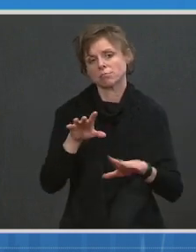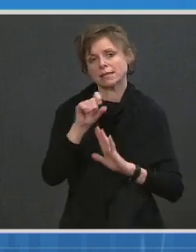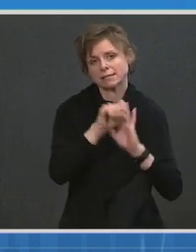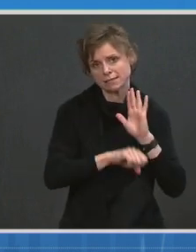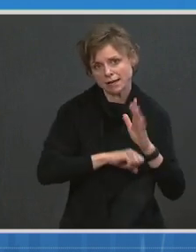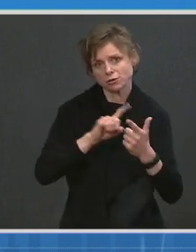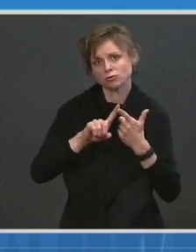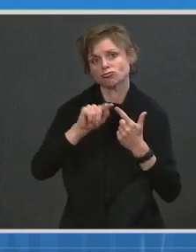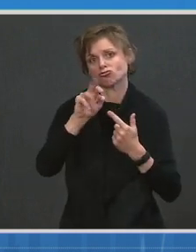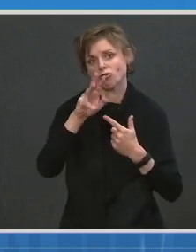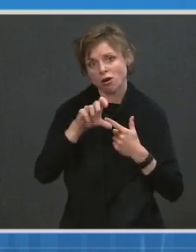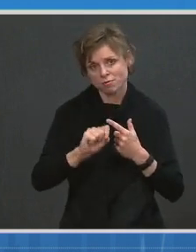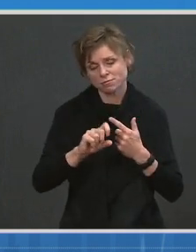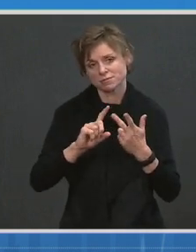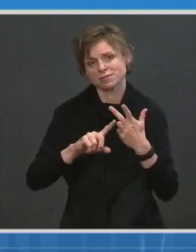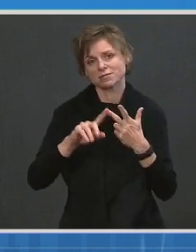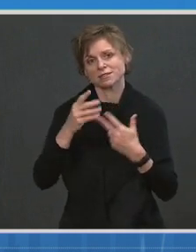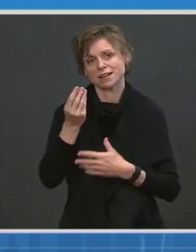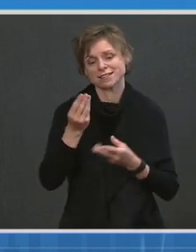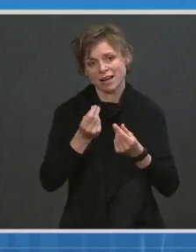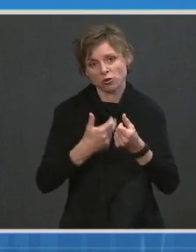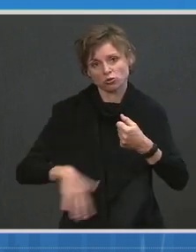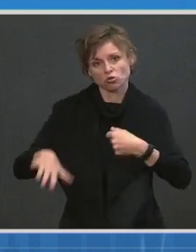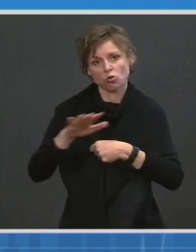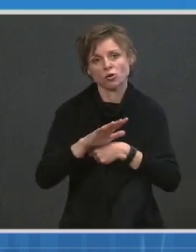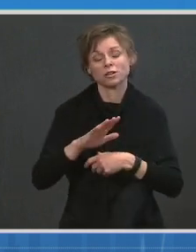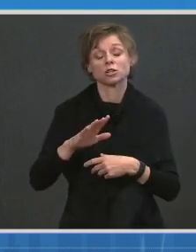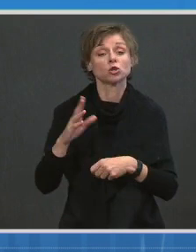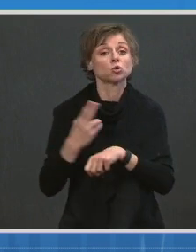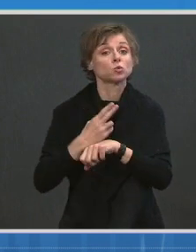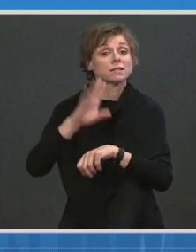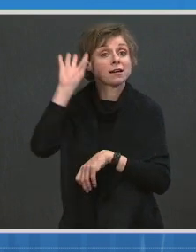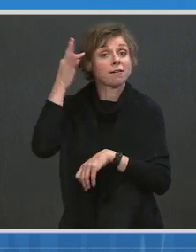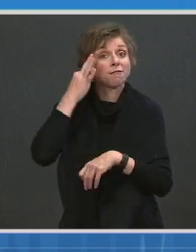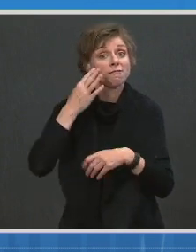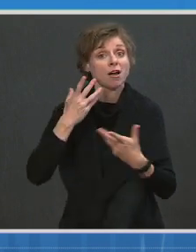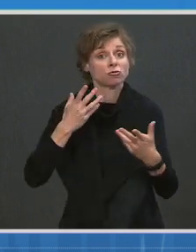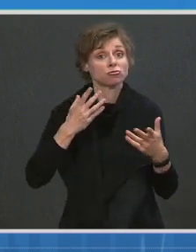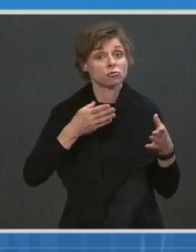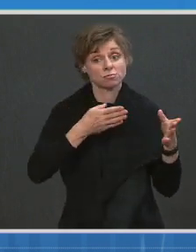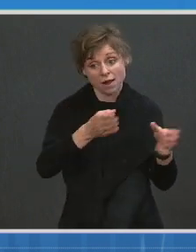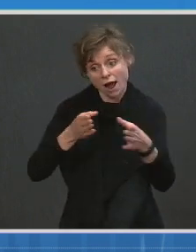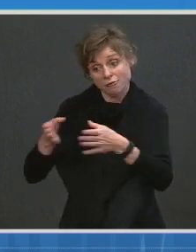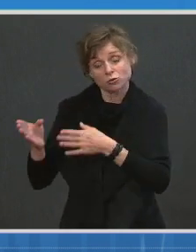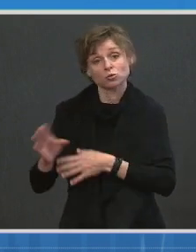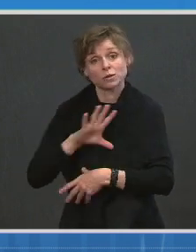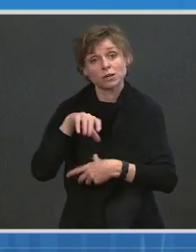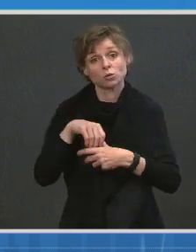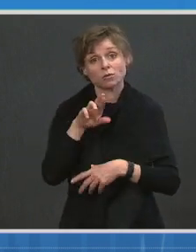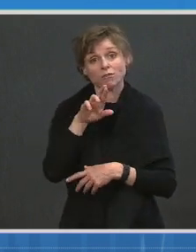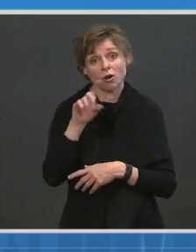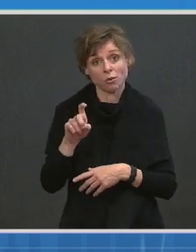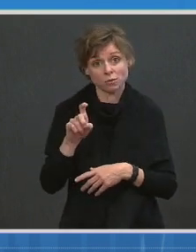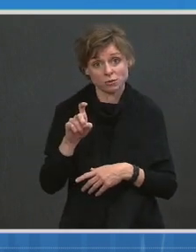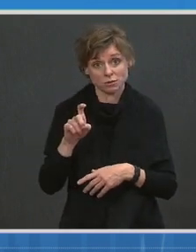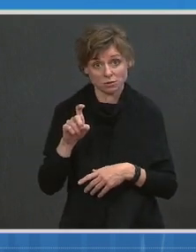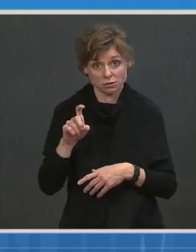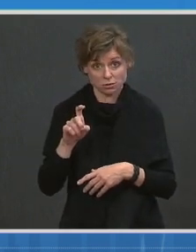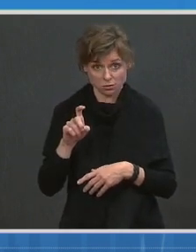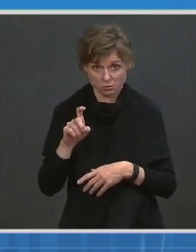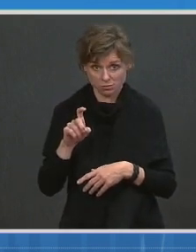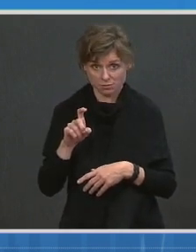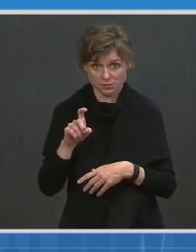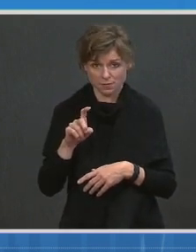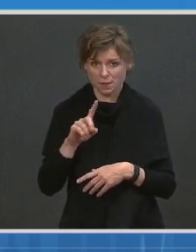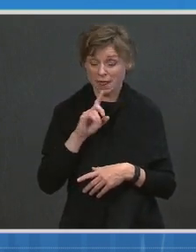and through the federal channels, including pharmacies and community health centers. That's more than